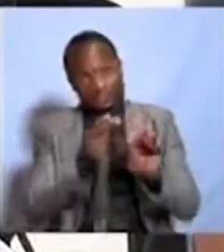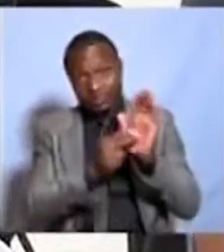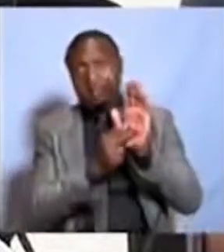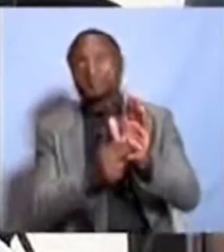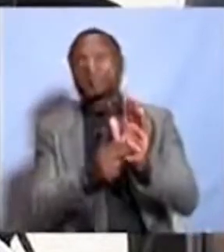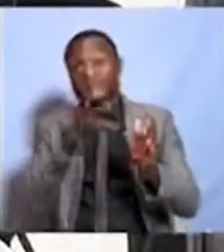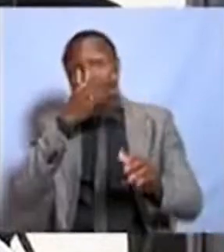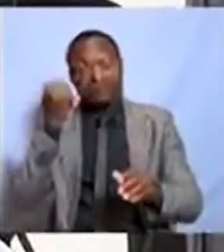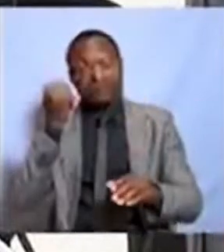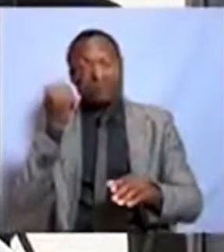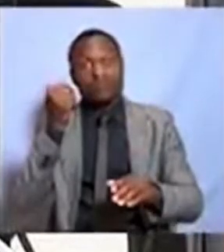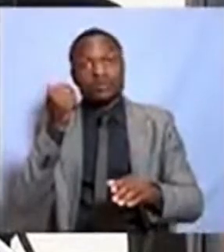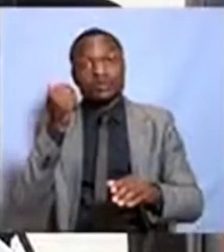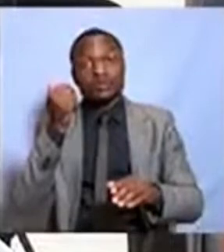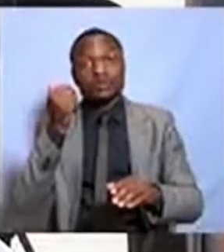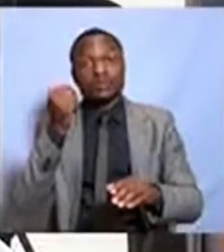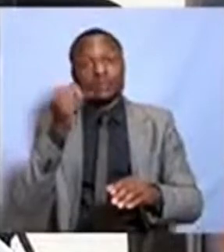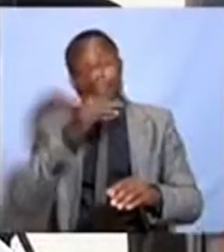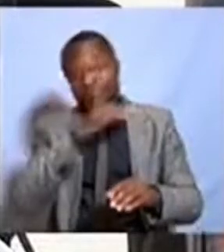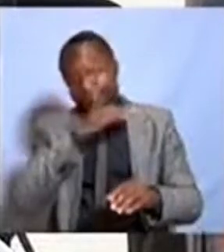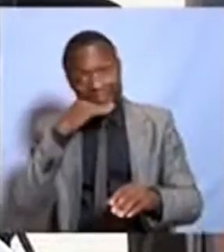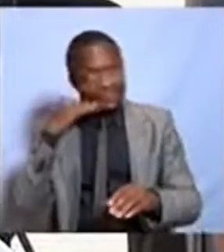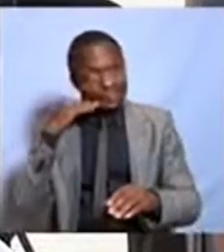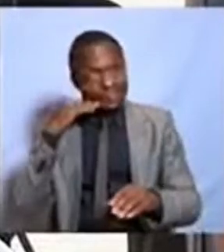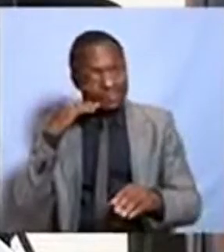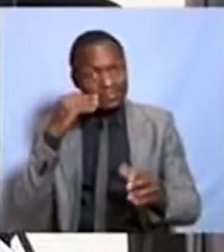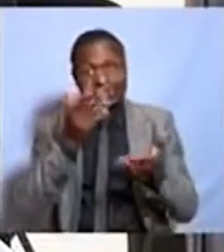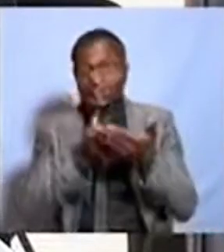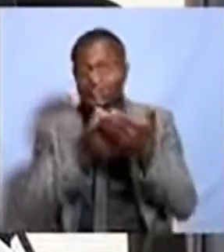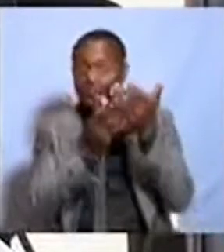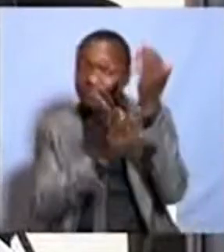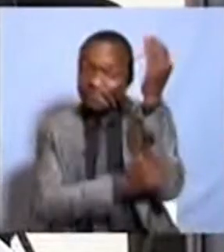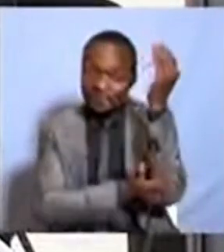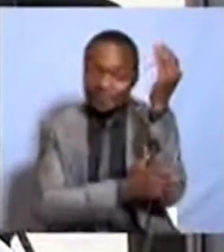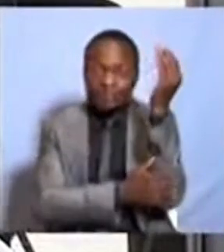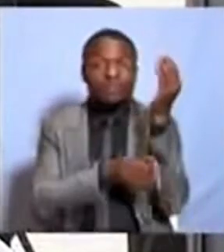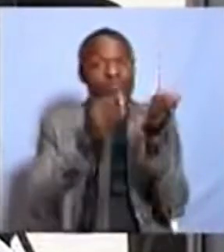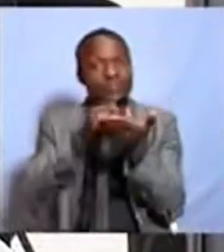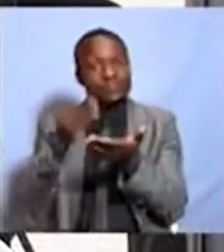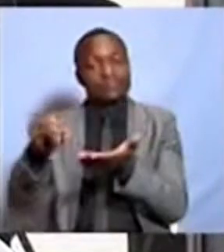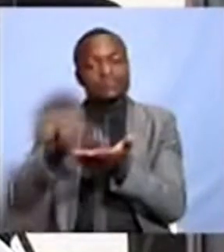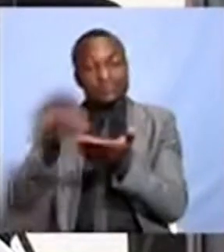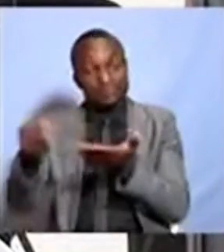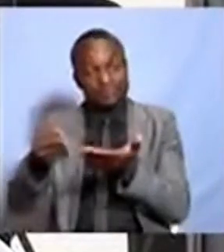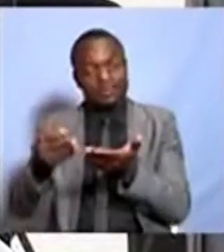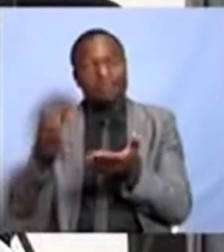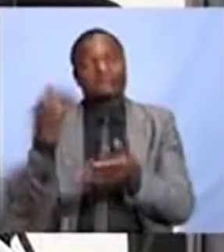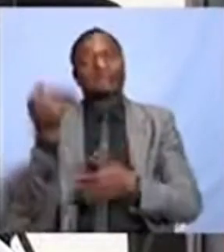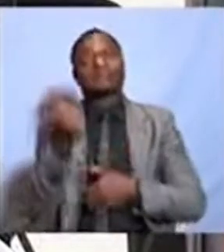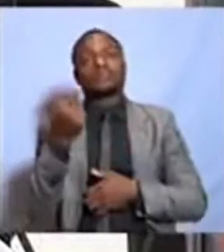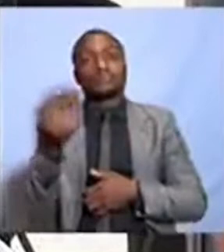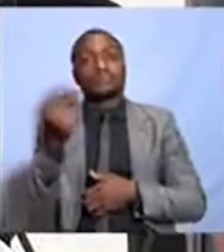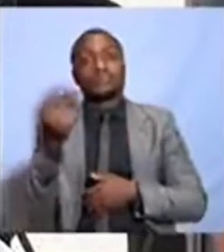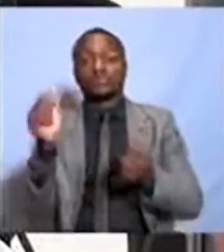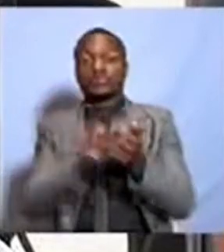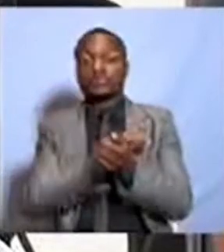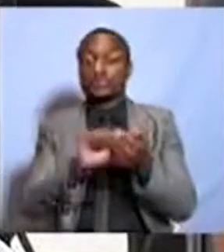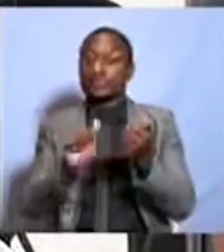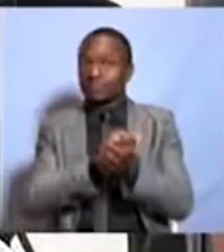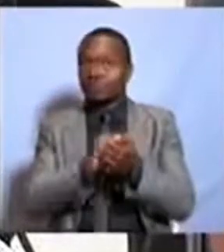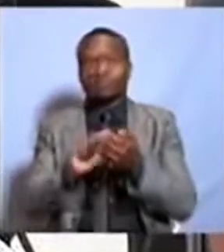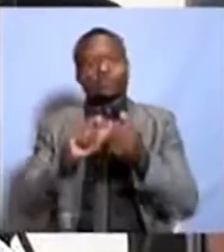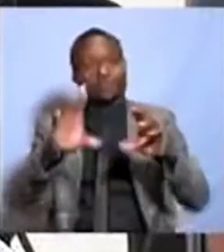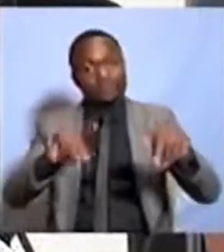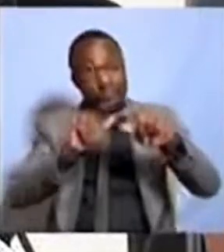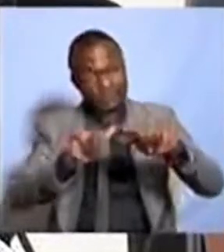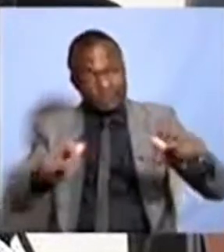better than conventional farming. And this hybrid maize, these hybrid fertilizers and the like, they only destroy the land. They're not sustainable. It